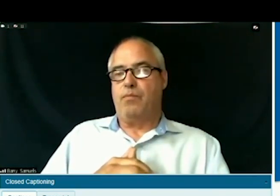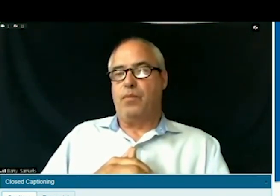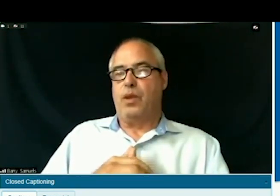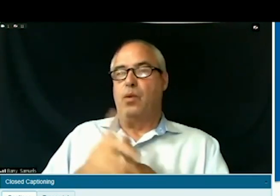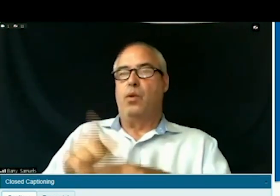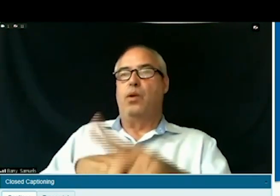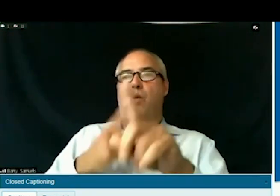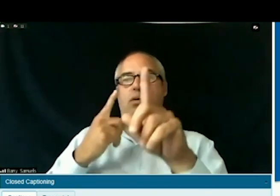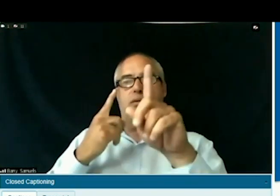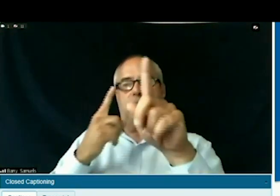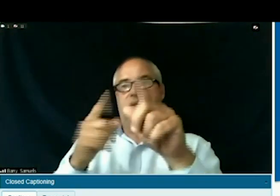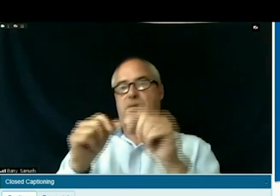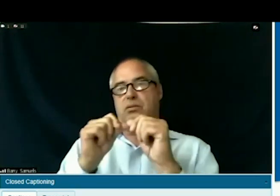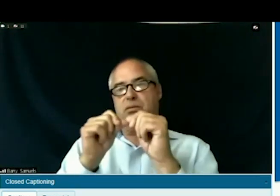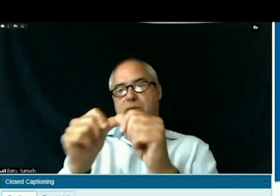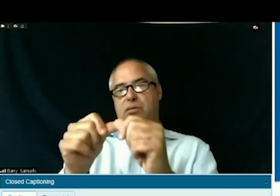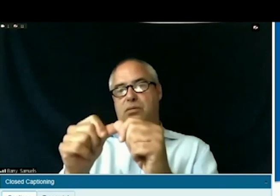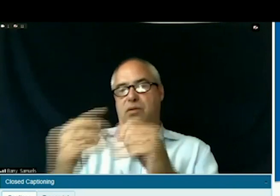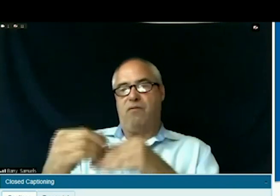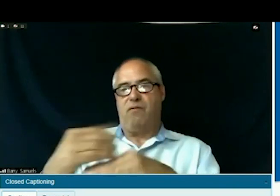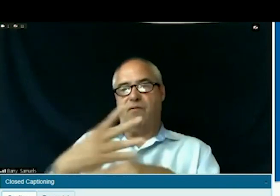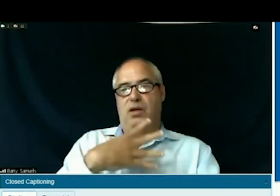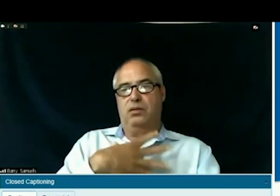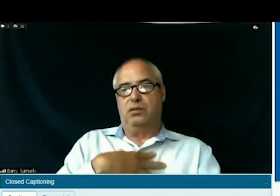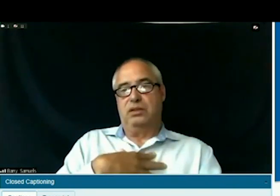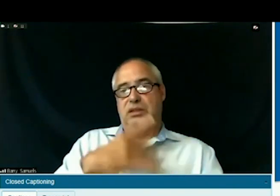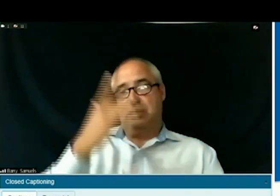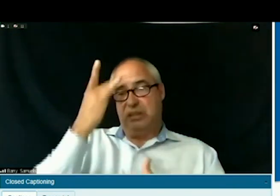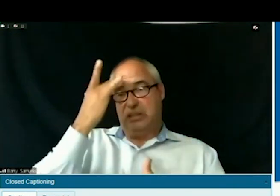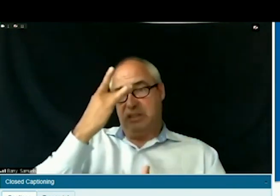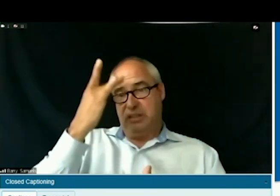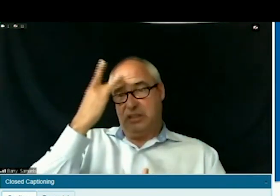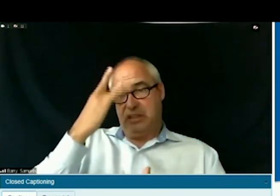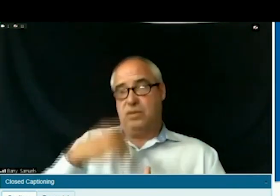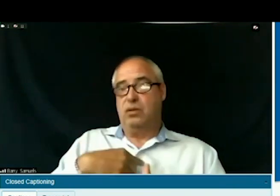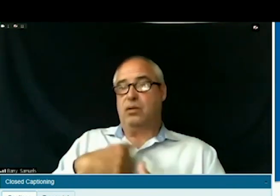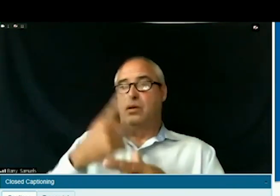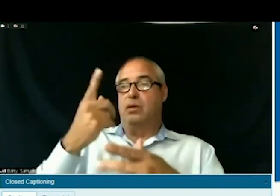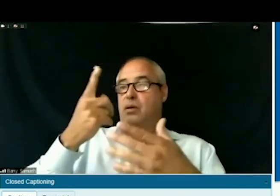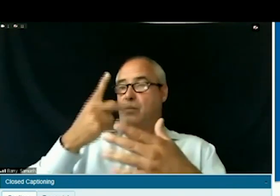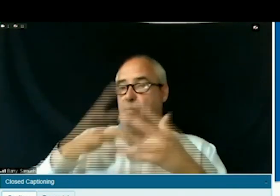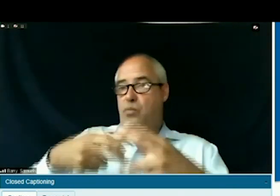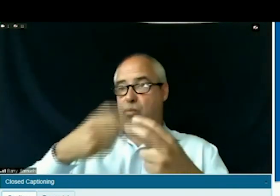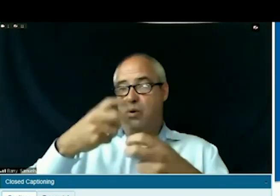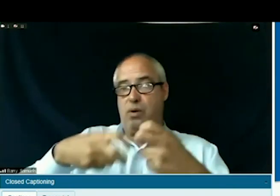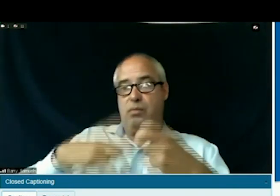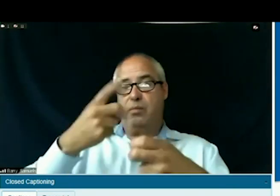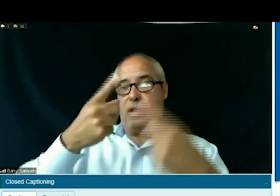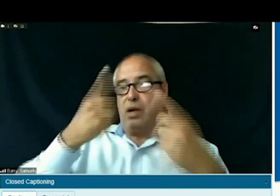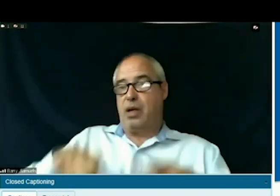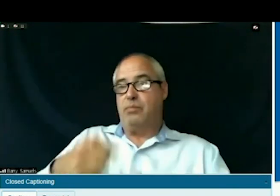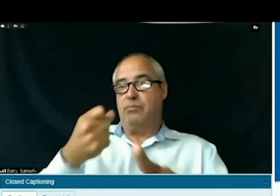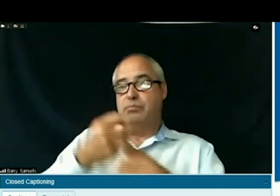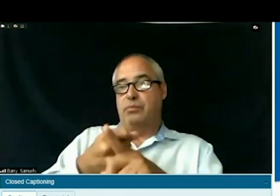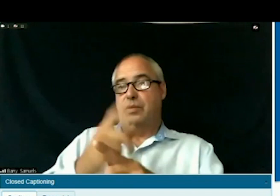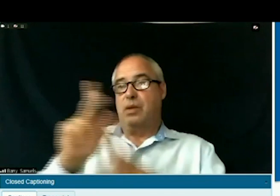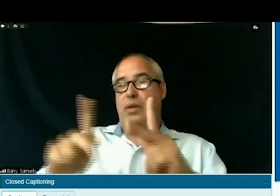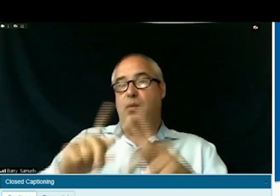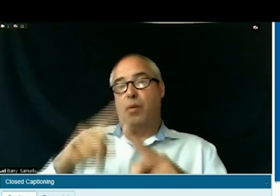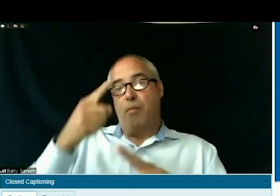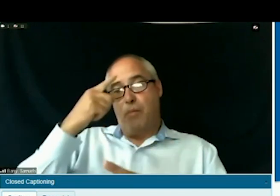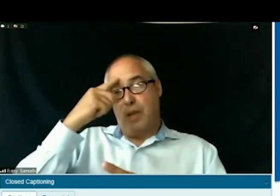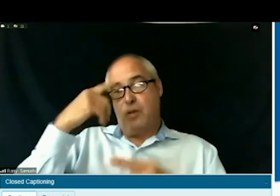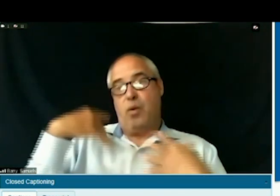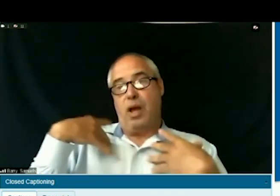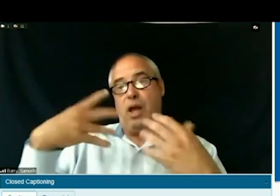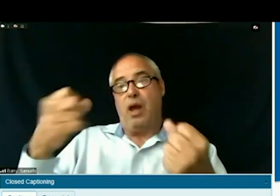long-lasting effects for people with chronic conditions as well, and just a swell of people experiencing mental health conditions. And